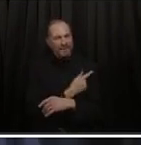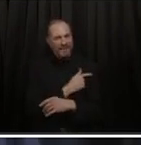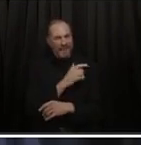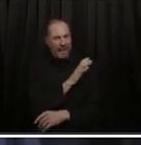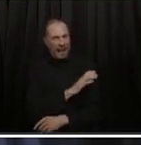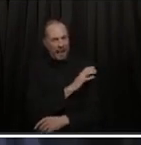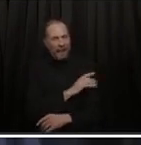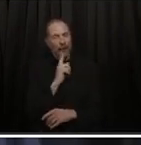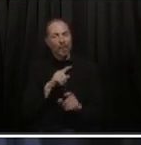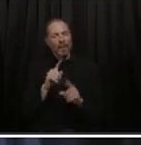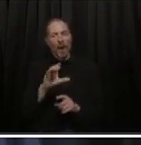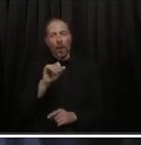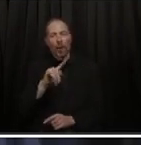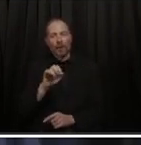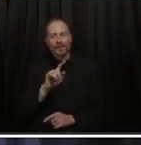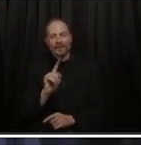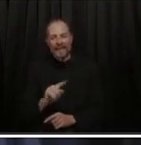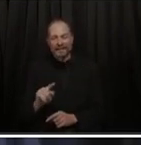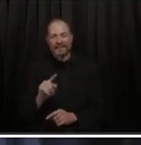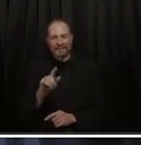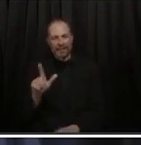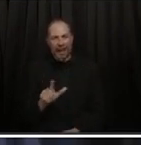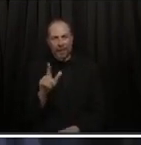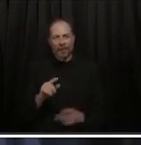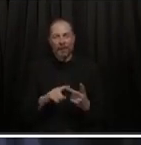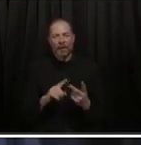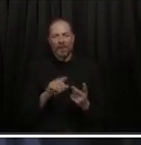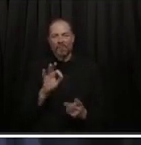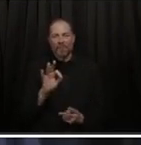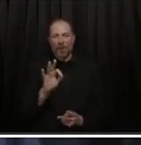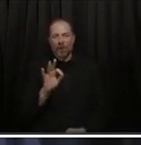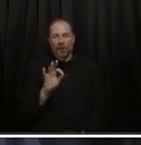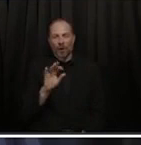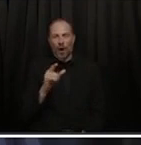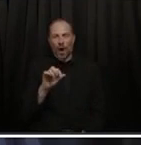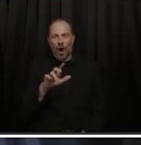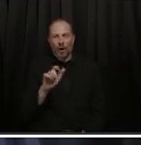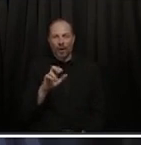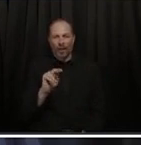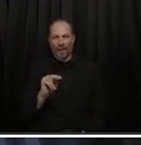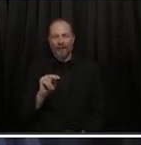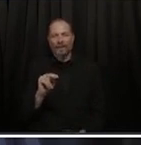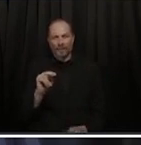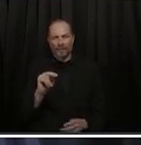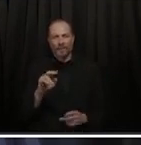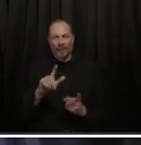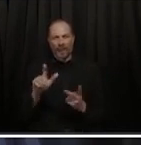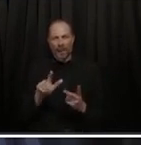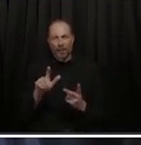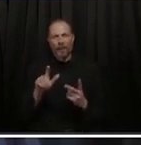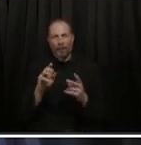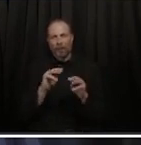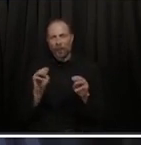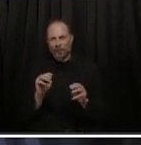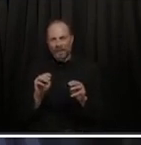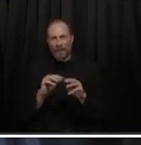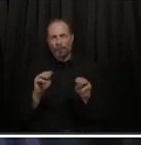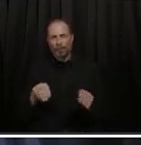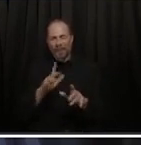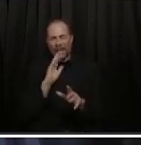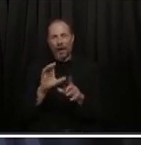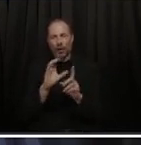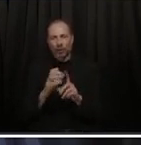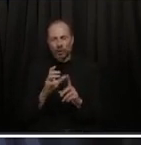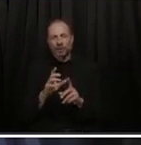at Cortez Public Library, Fort Garland Museum and Cultural Center, Lake County Public Library is all tomorrow, Pueblo Zoo,